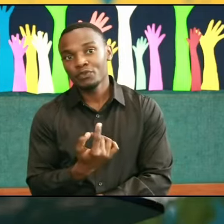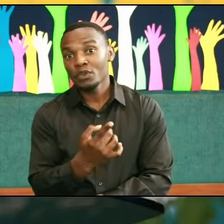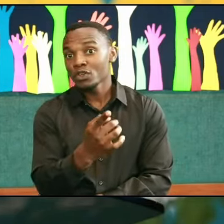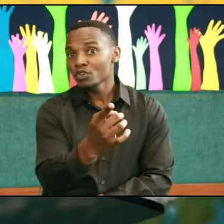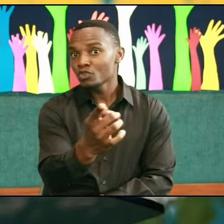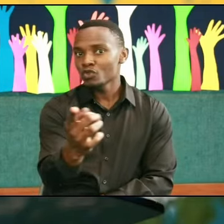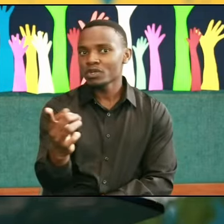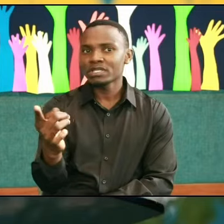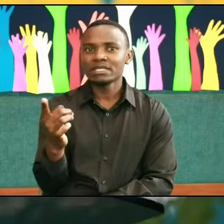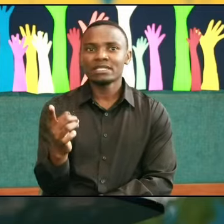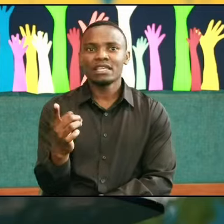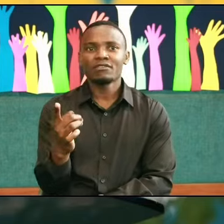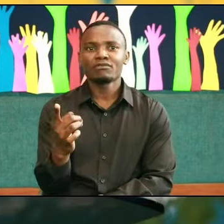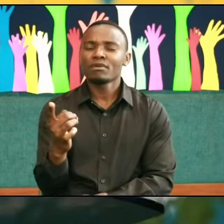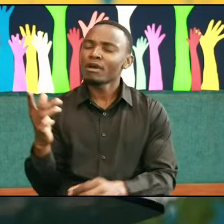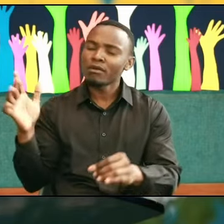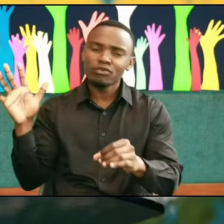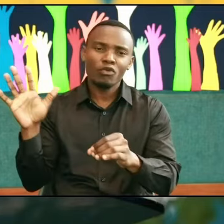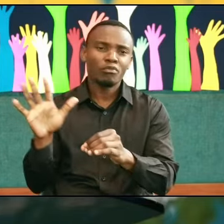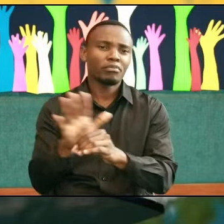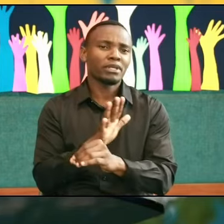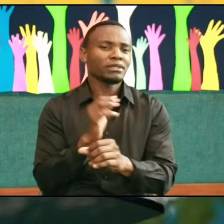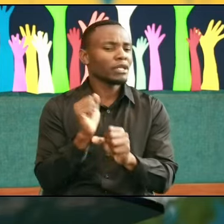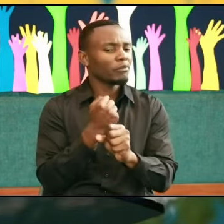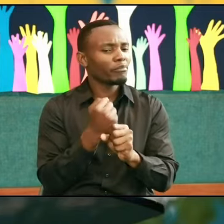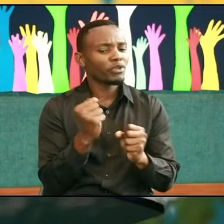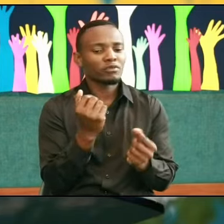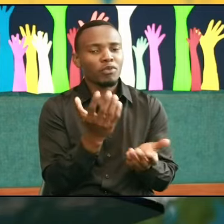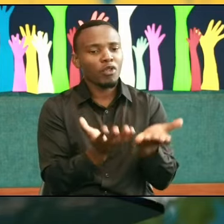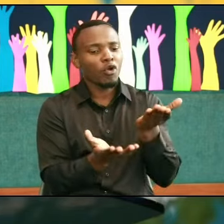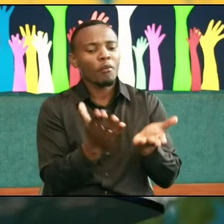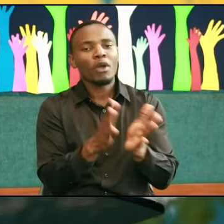are too complete to be compared to anyone.